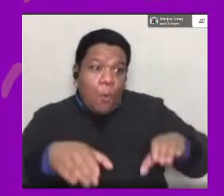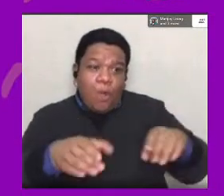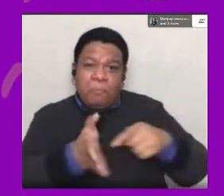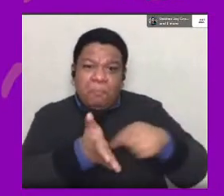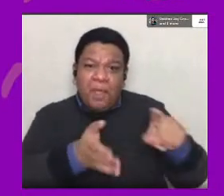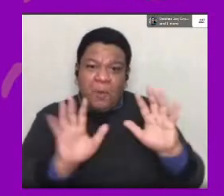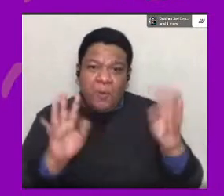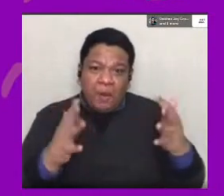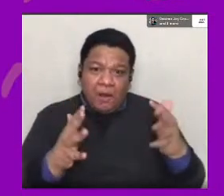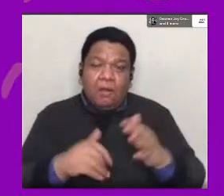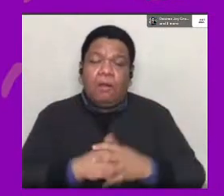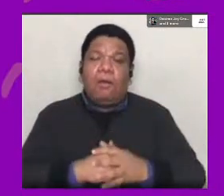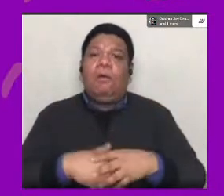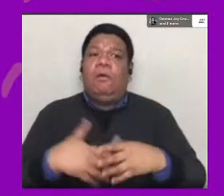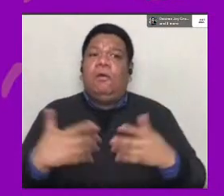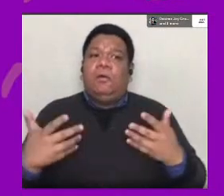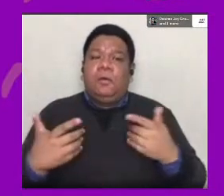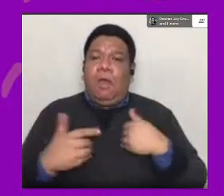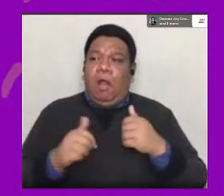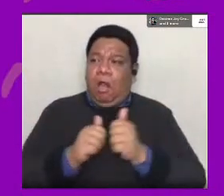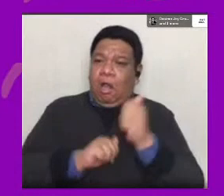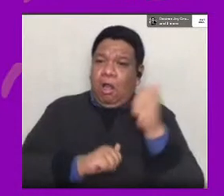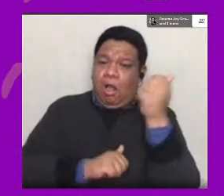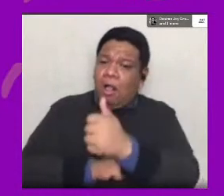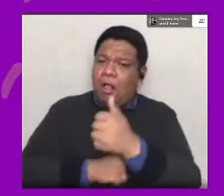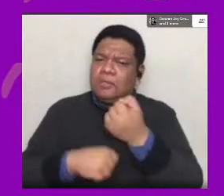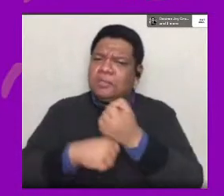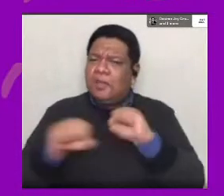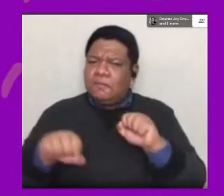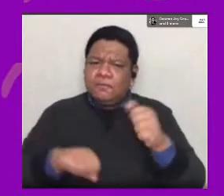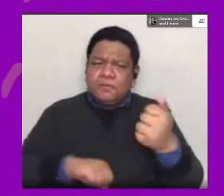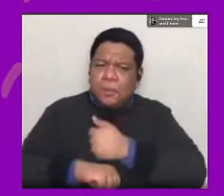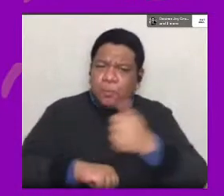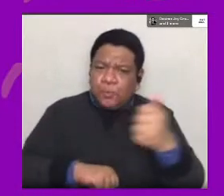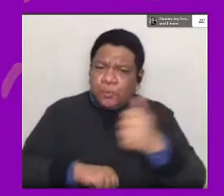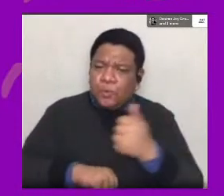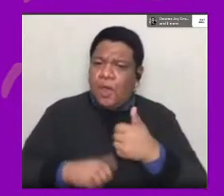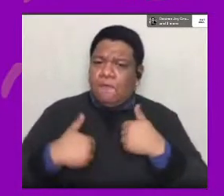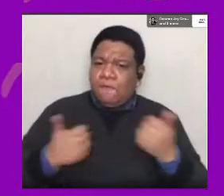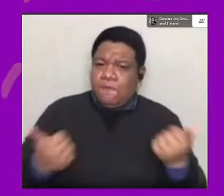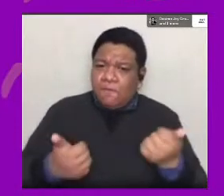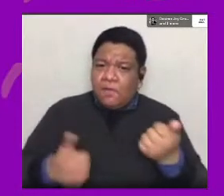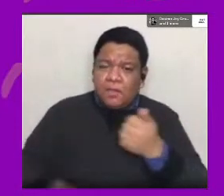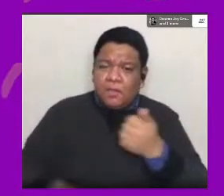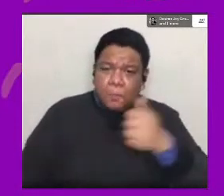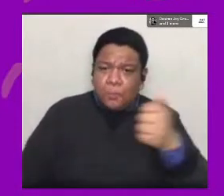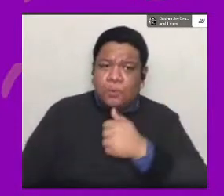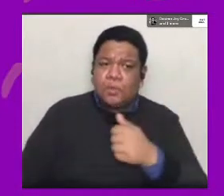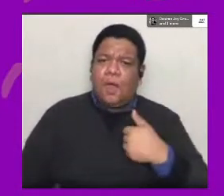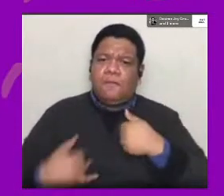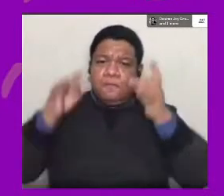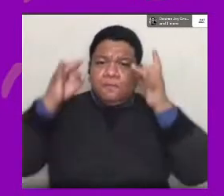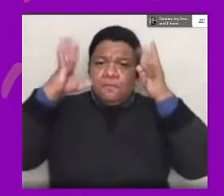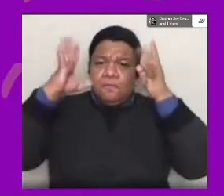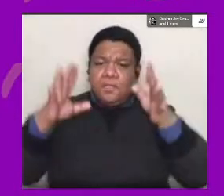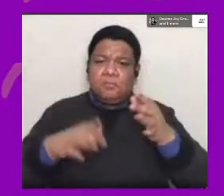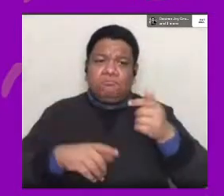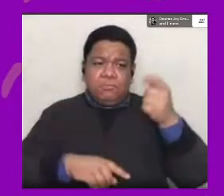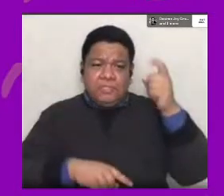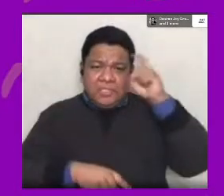to, safety and availability of transportation, and the risk of gender-based violence and